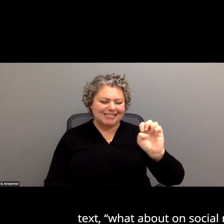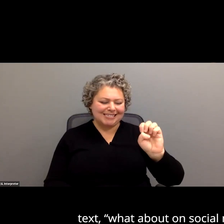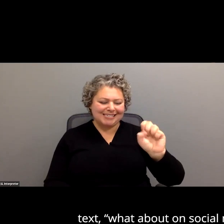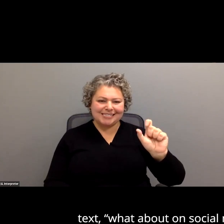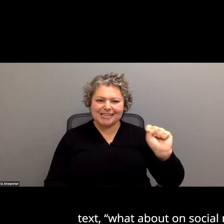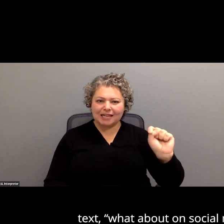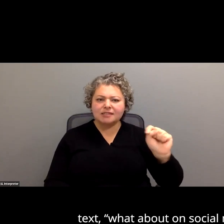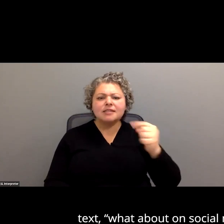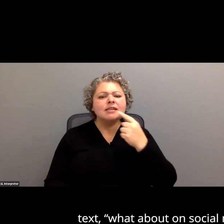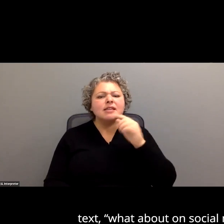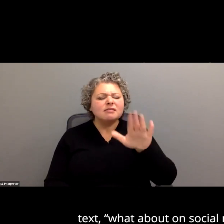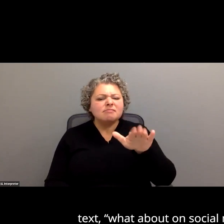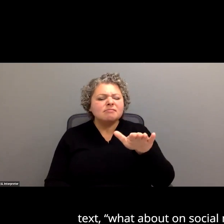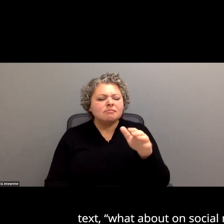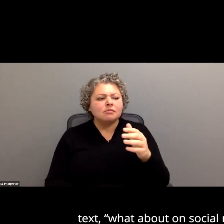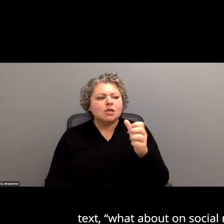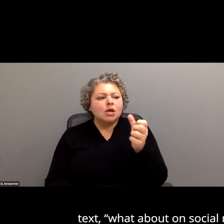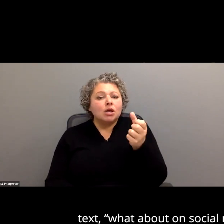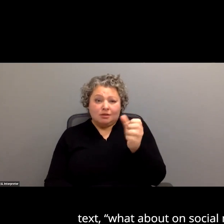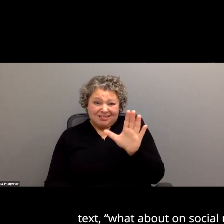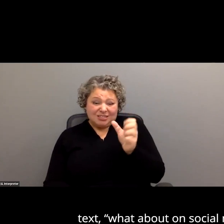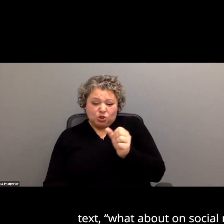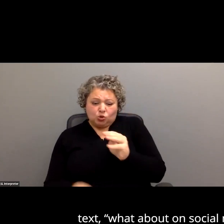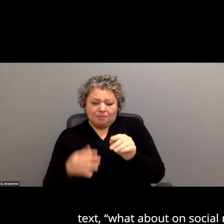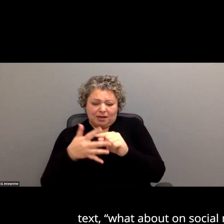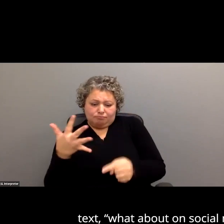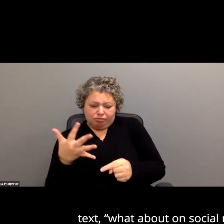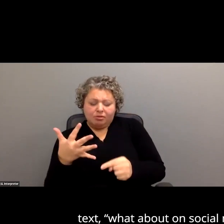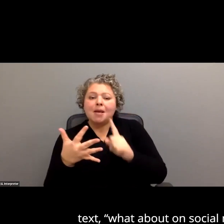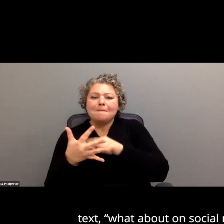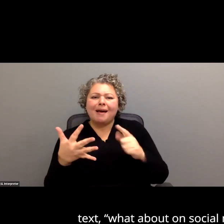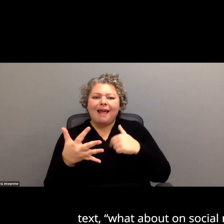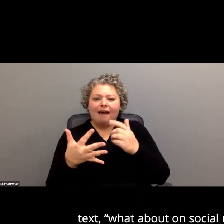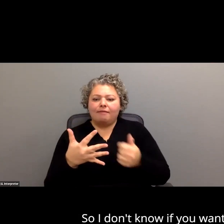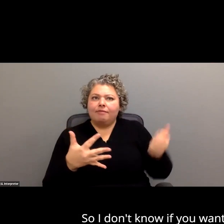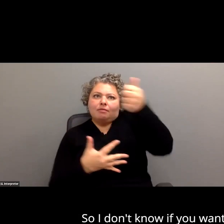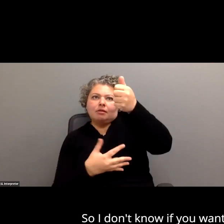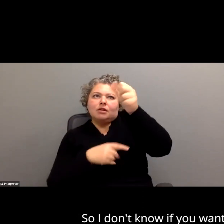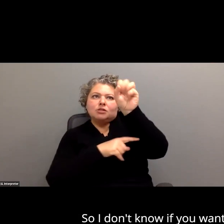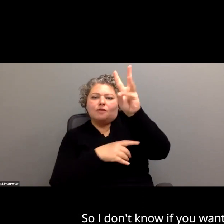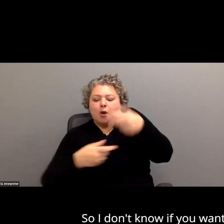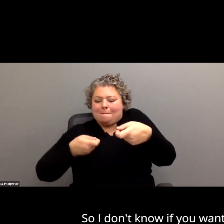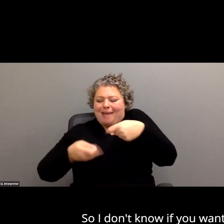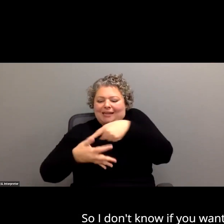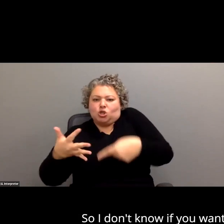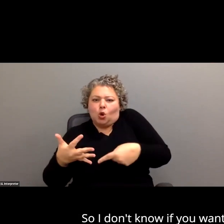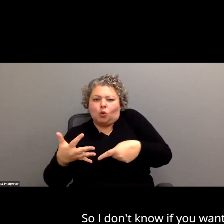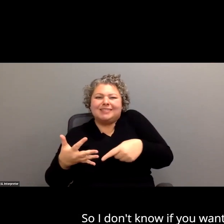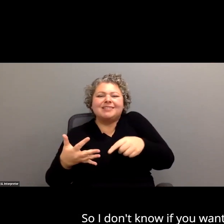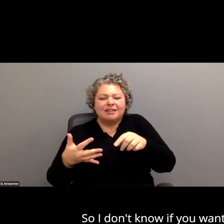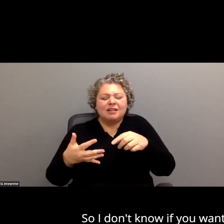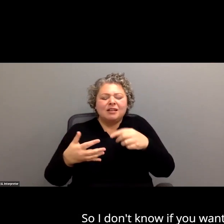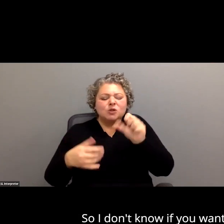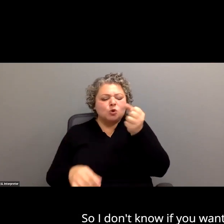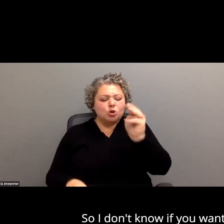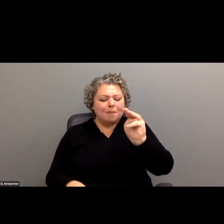systems like Hootsuite? Which is an unfamiliar term to me. So I don't know if you want to or are